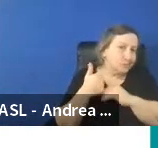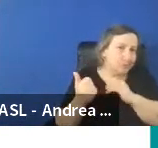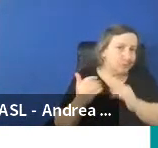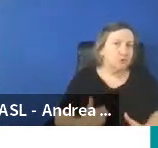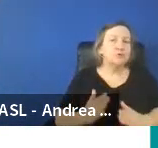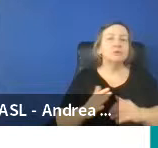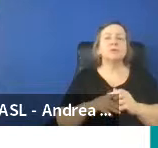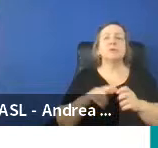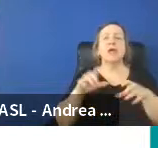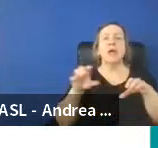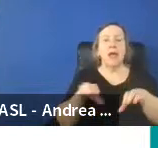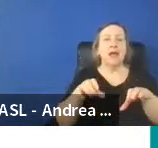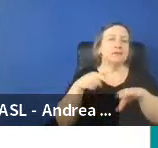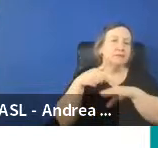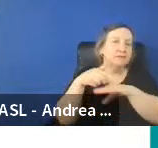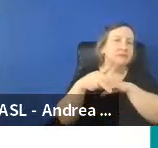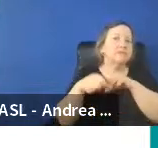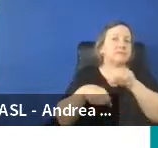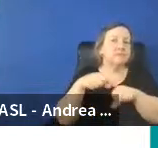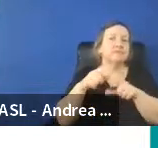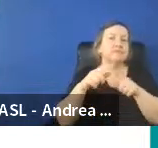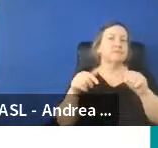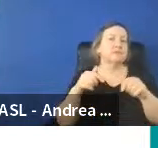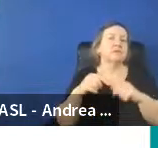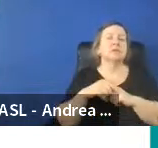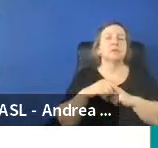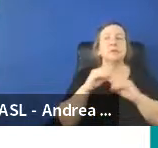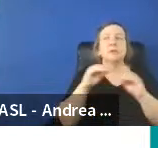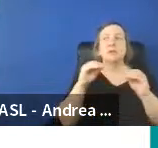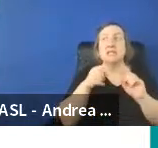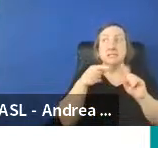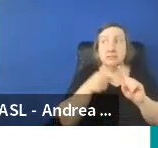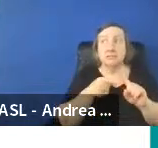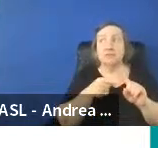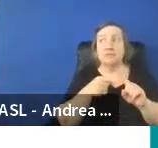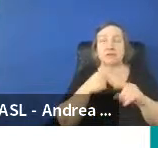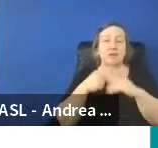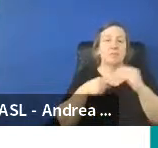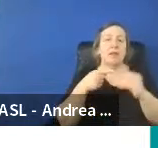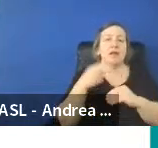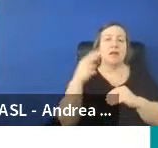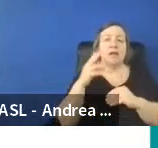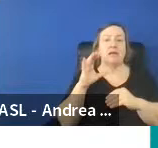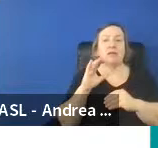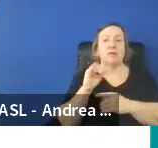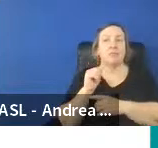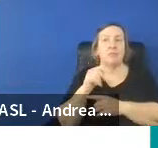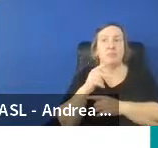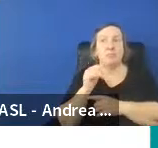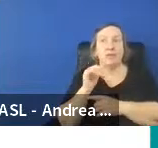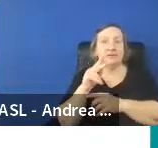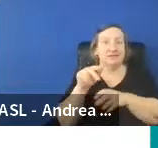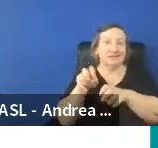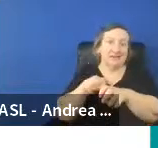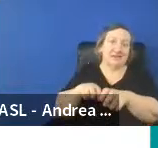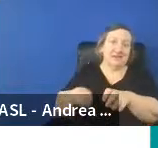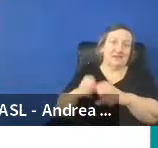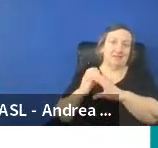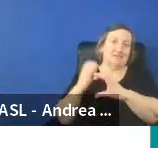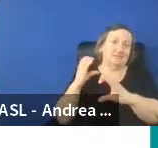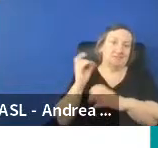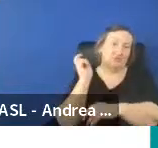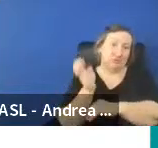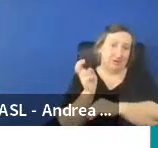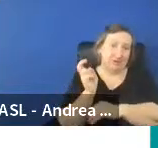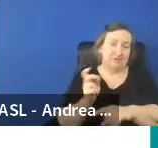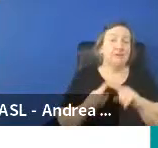active transportation. So none of them were specific around high capacity transit, but all of them had some